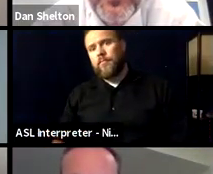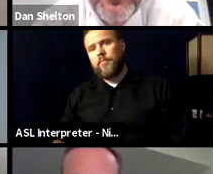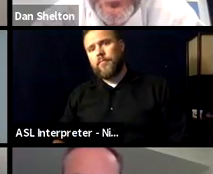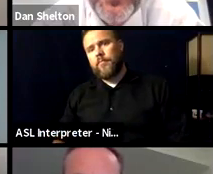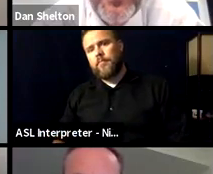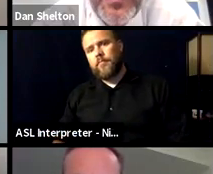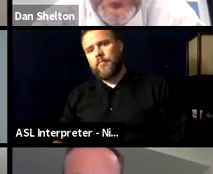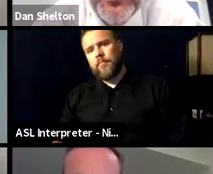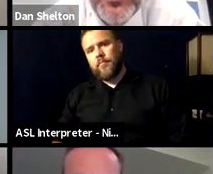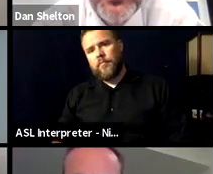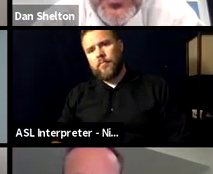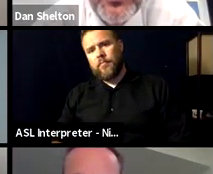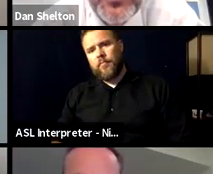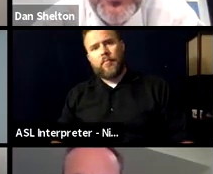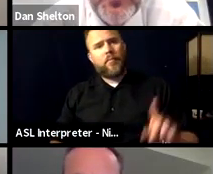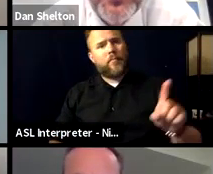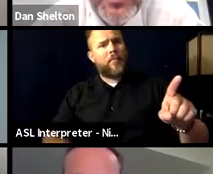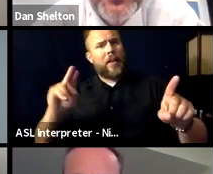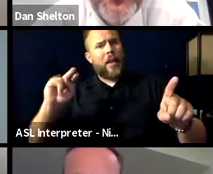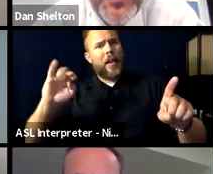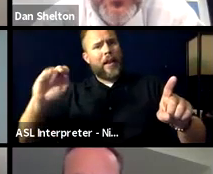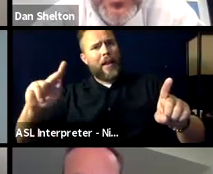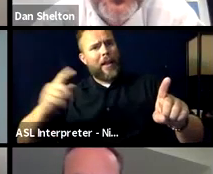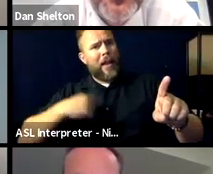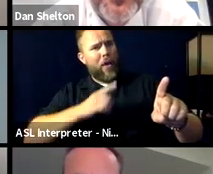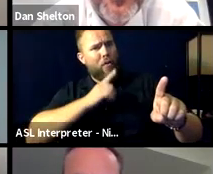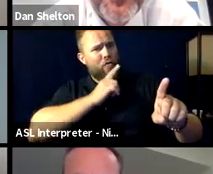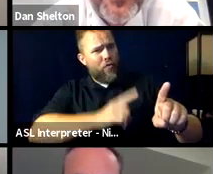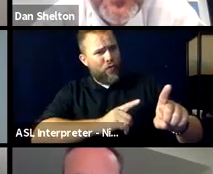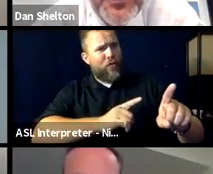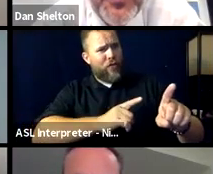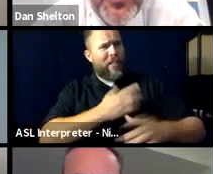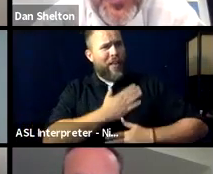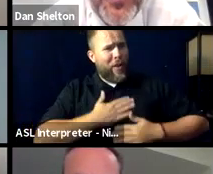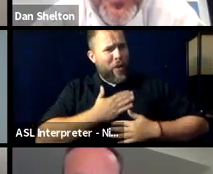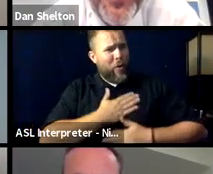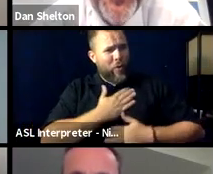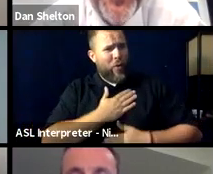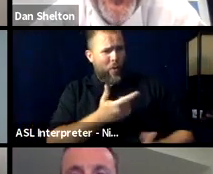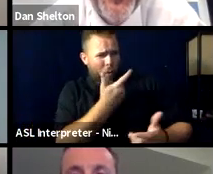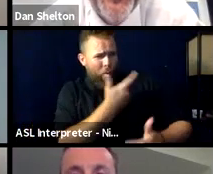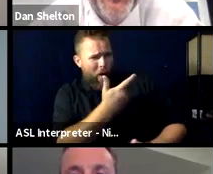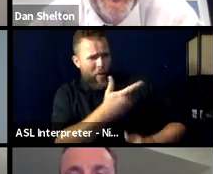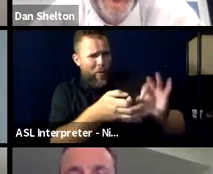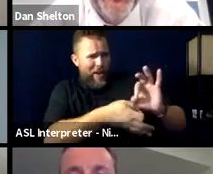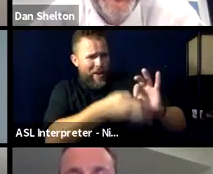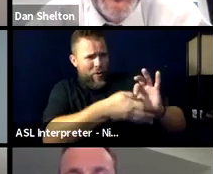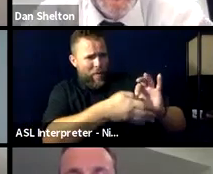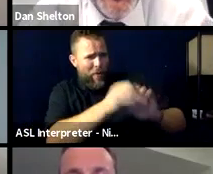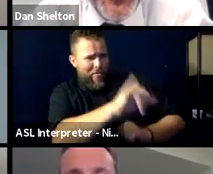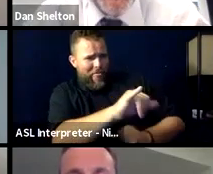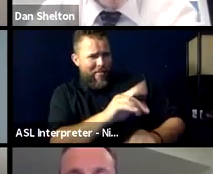with Nick. I really enjoyed your interpretation of that question. So,